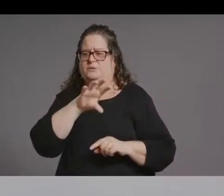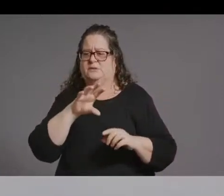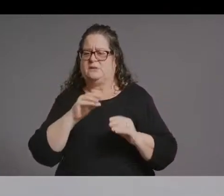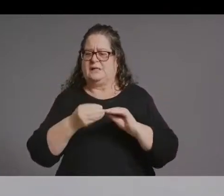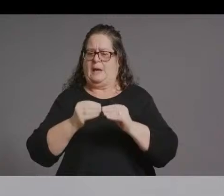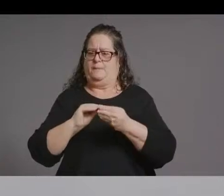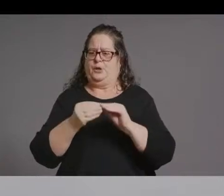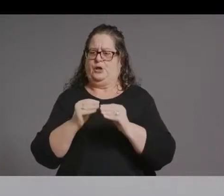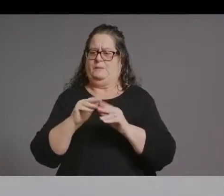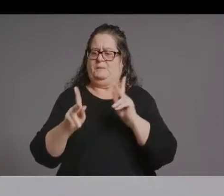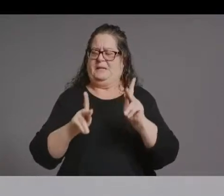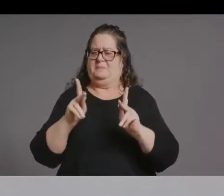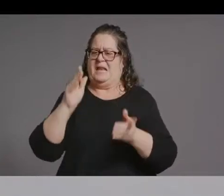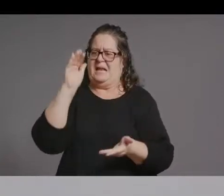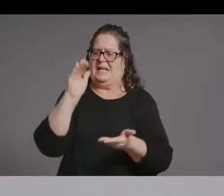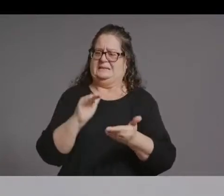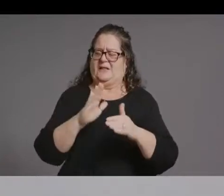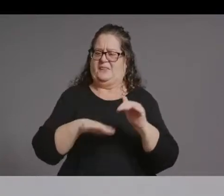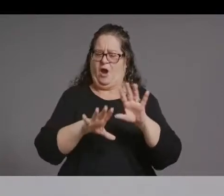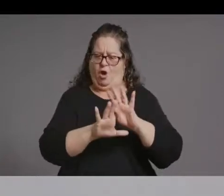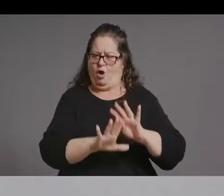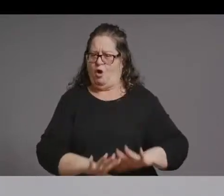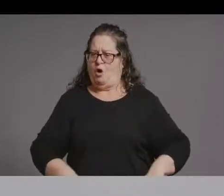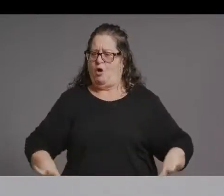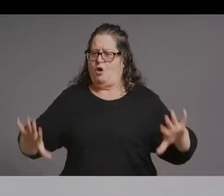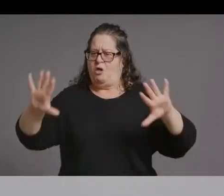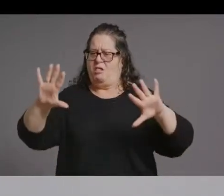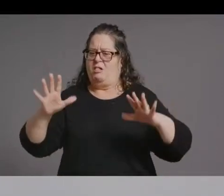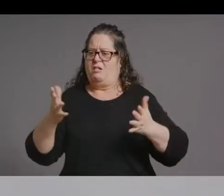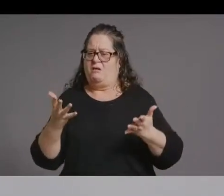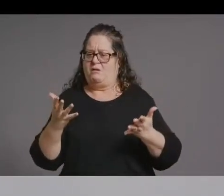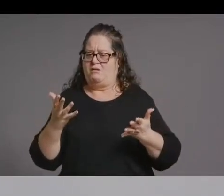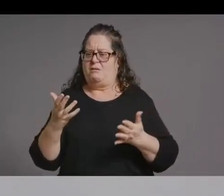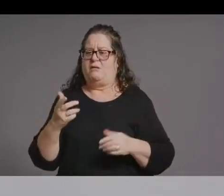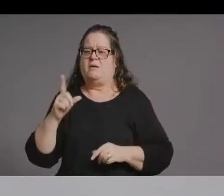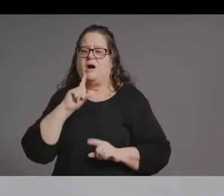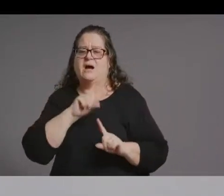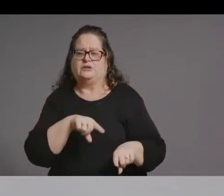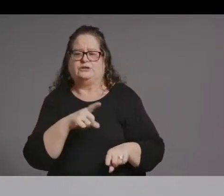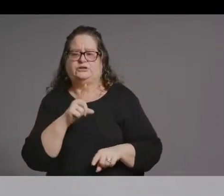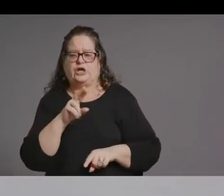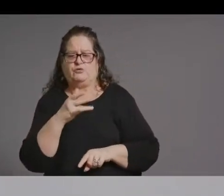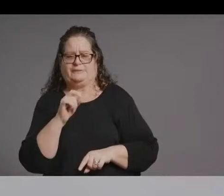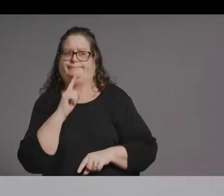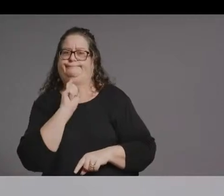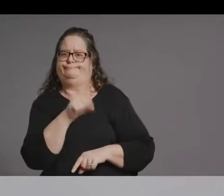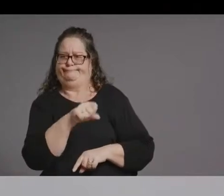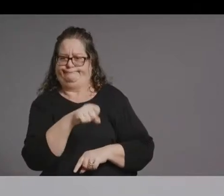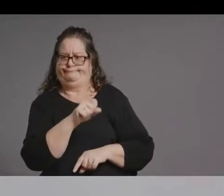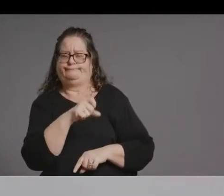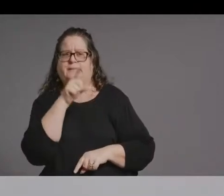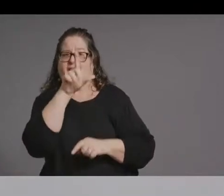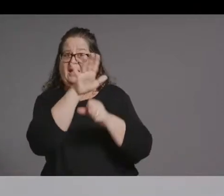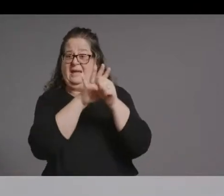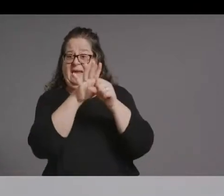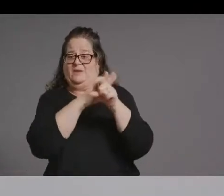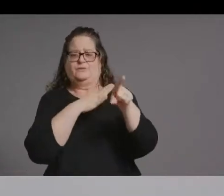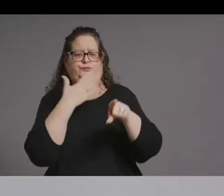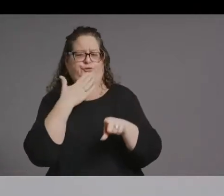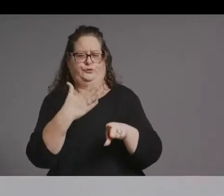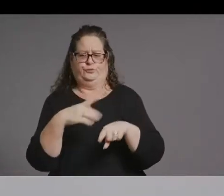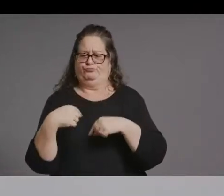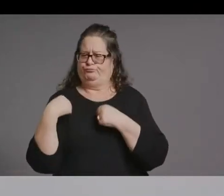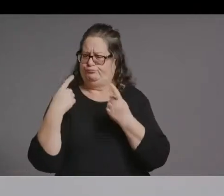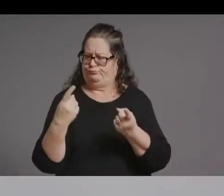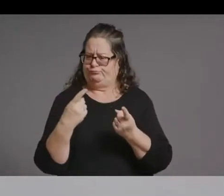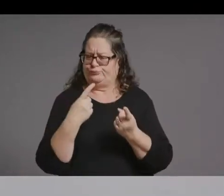good, just like you pointed out. We actually have been working with them for several months to bring this pod online. It was something